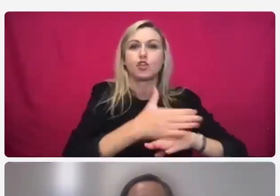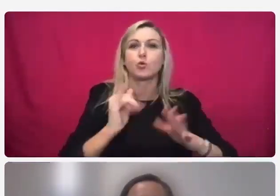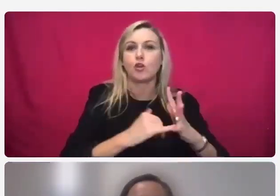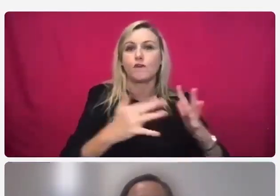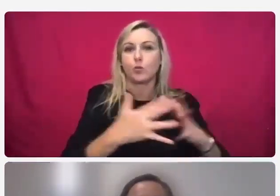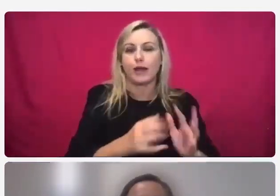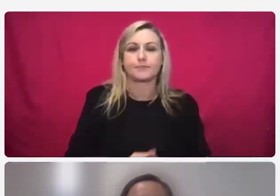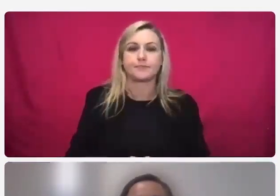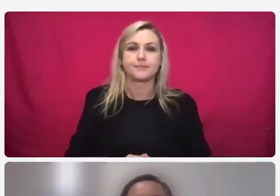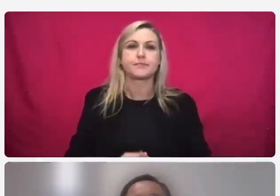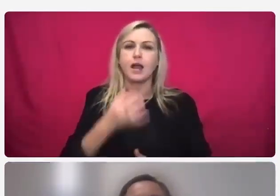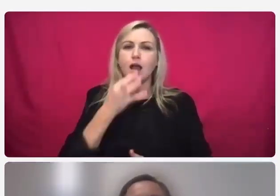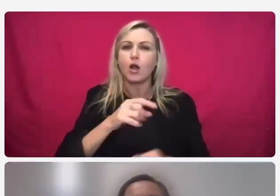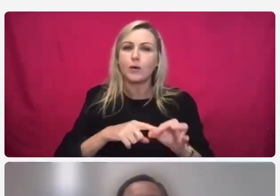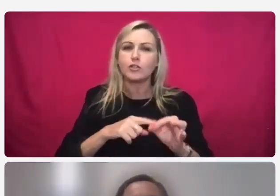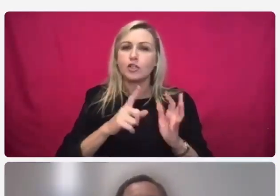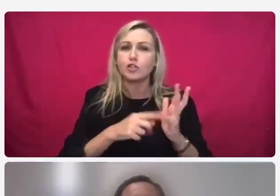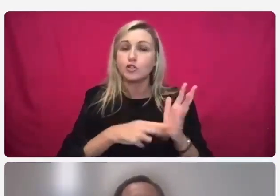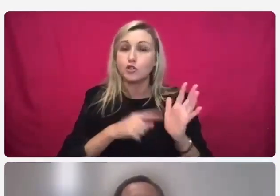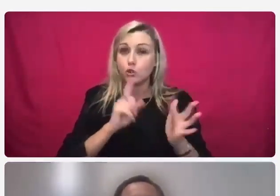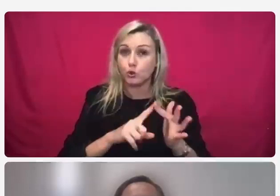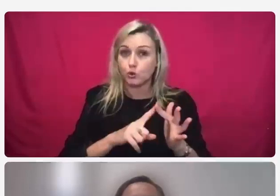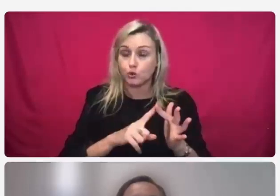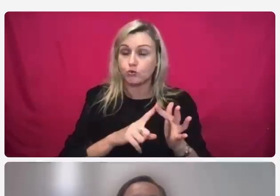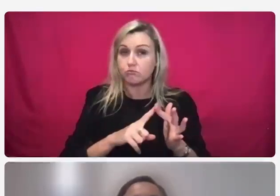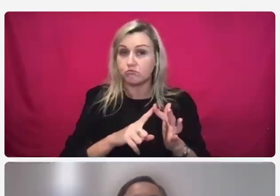system upgrade changes in June affect me as a provider?